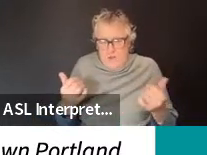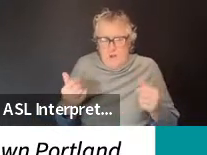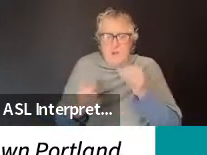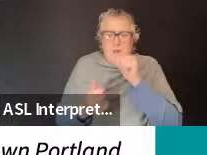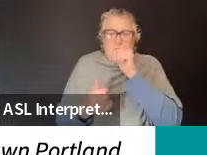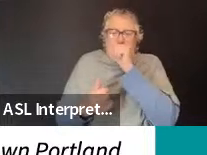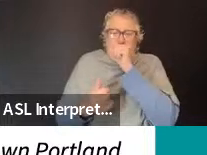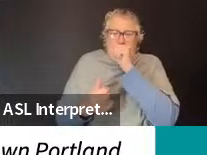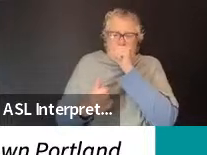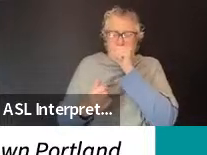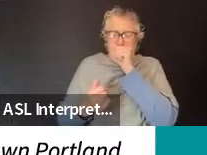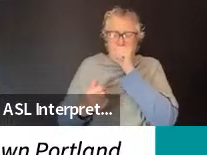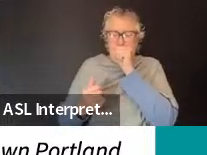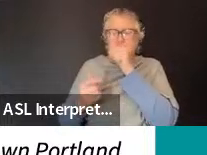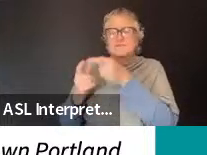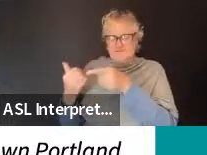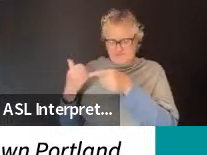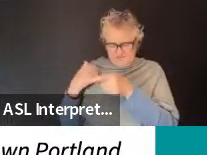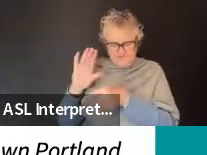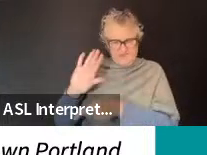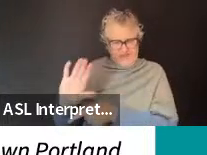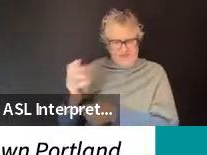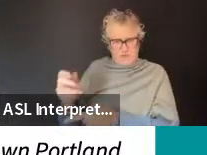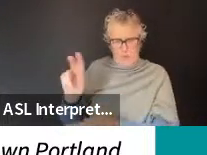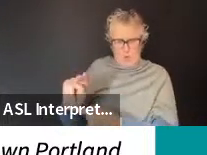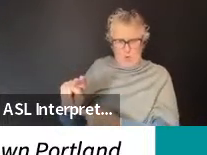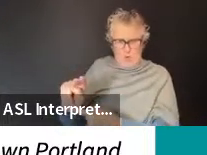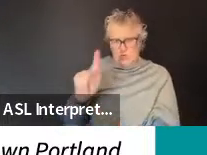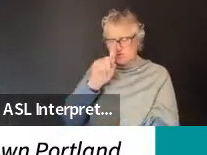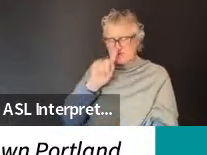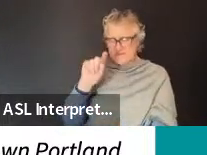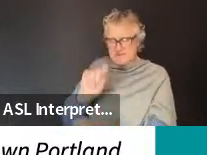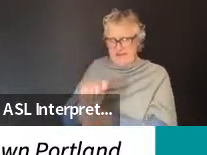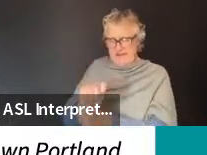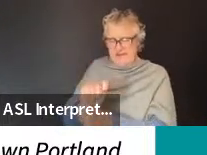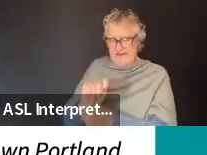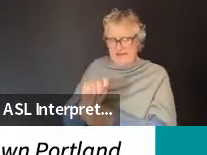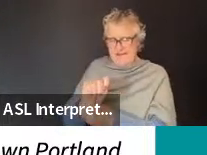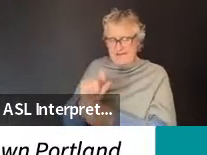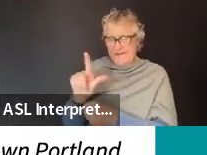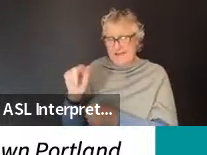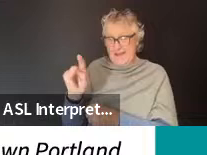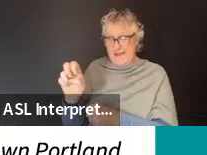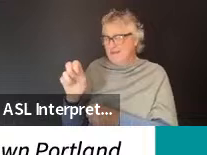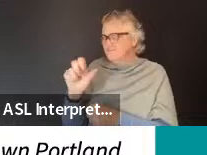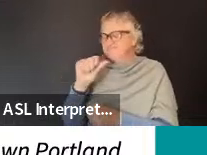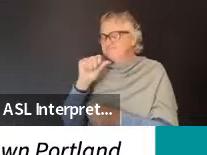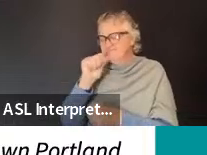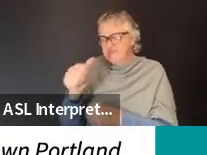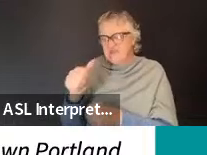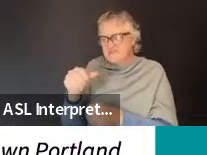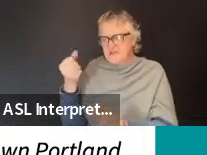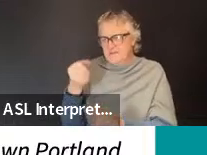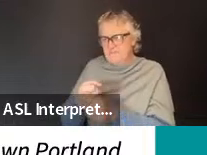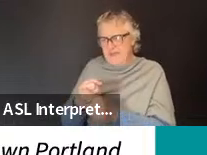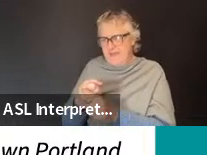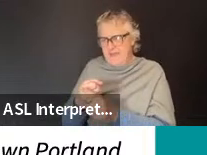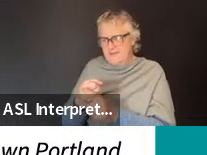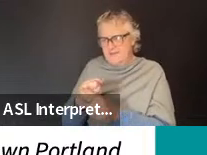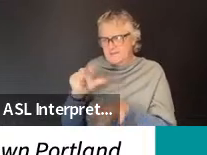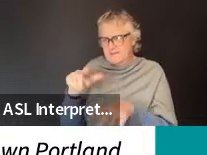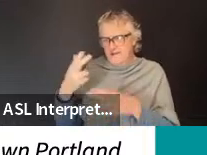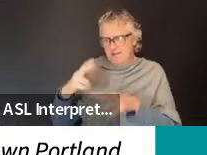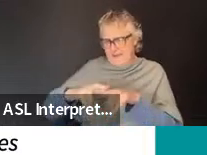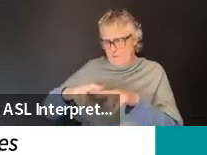has its own dedicated right of way. So whether or not there are auxiliary lanes does not impact the light rail travel times. And